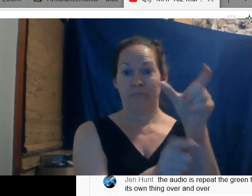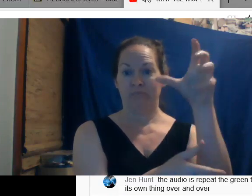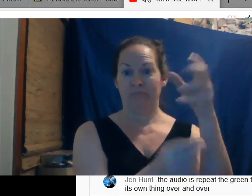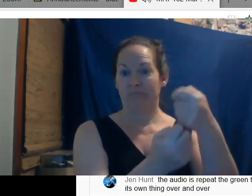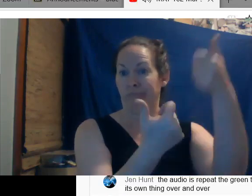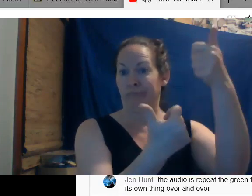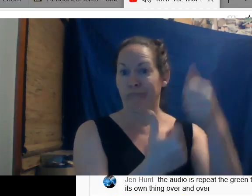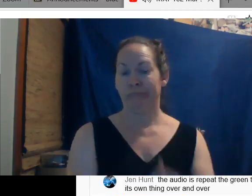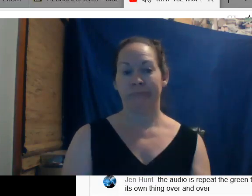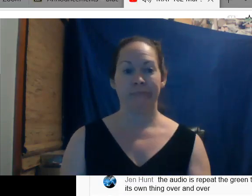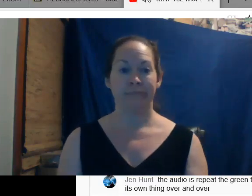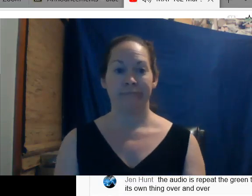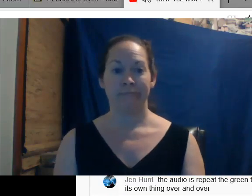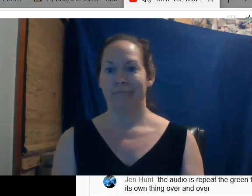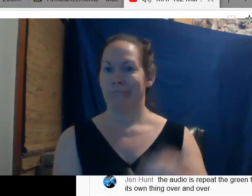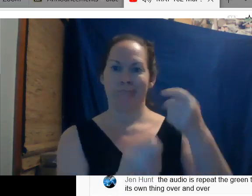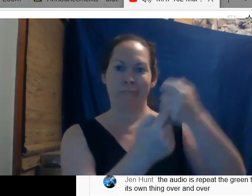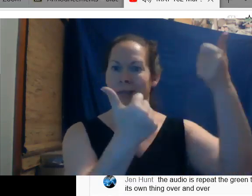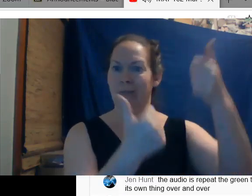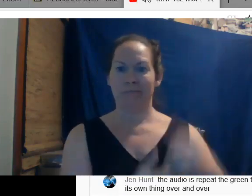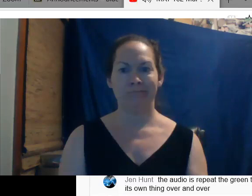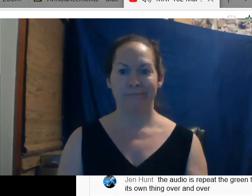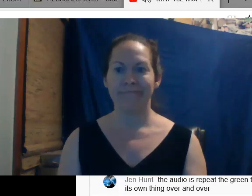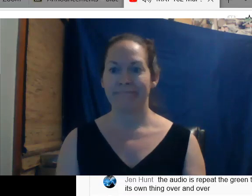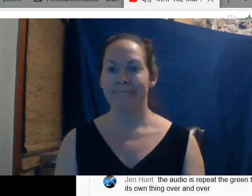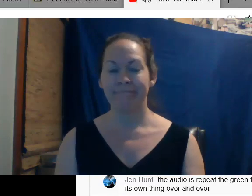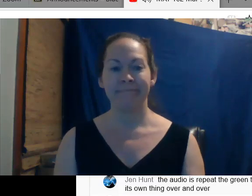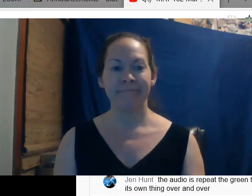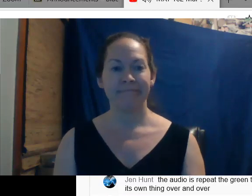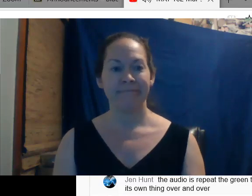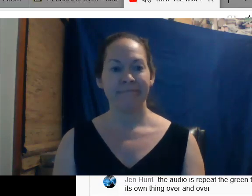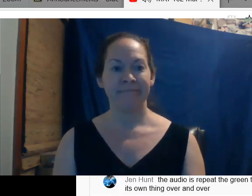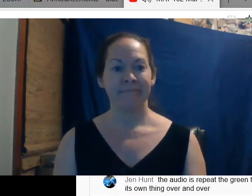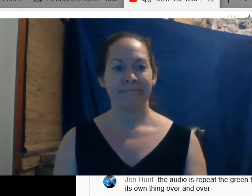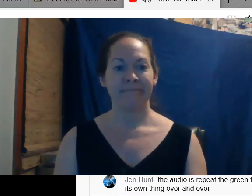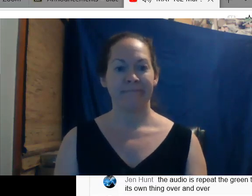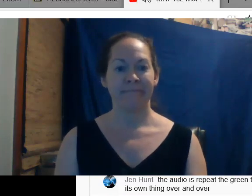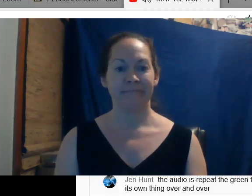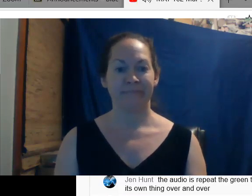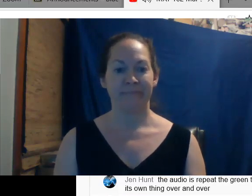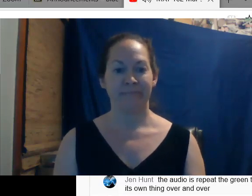whatever I multiply should be exactly the same on that first term. And so we subtract.